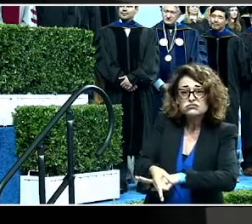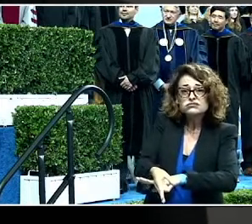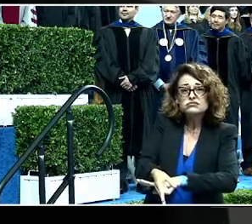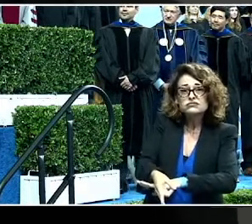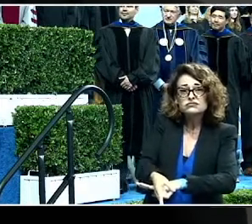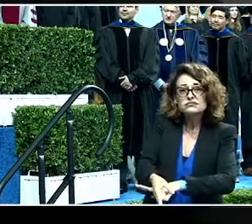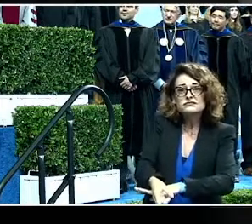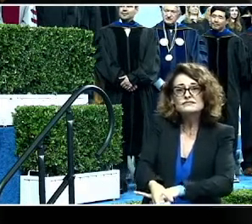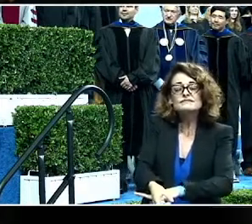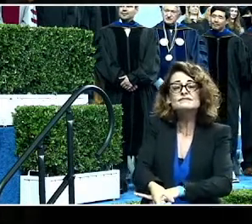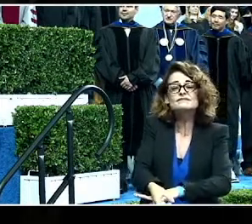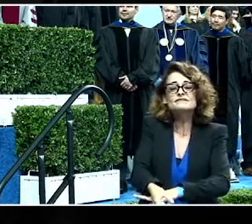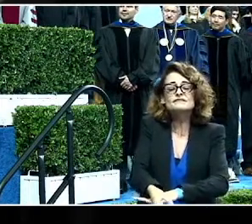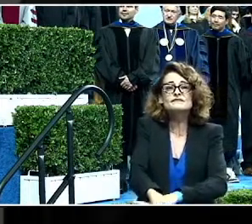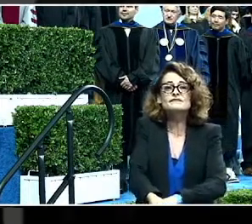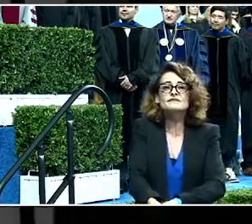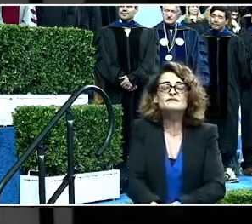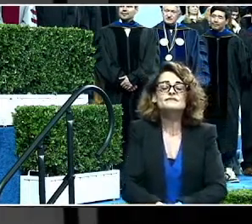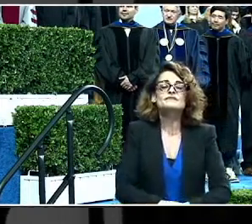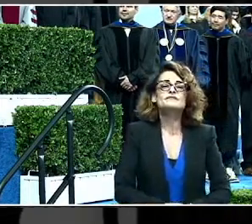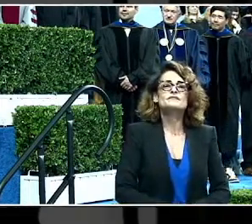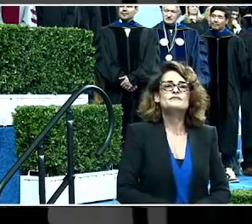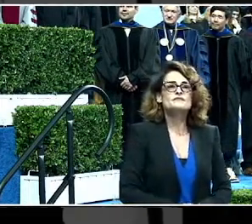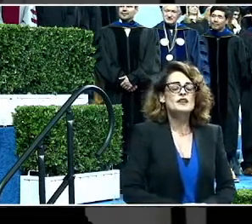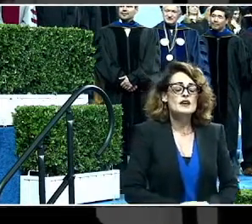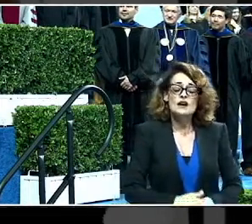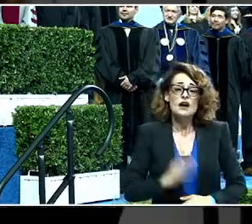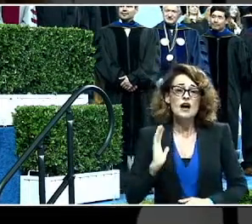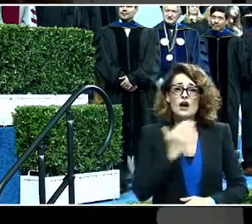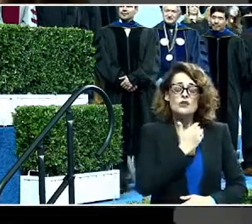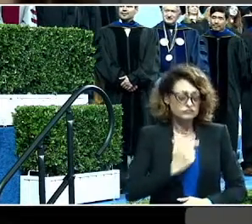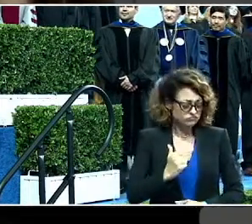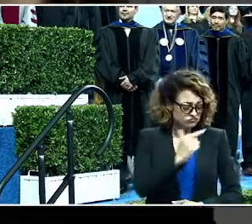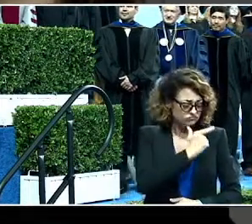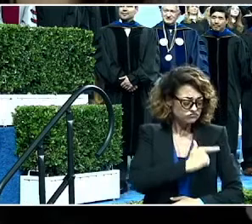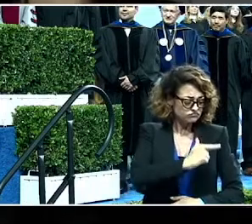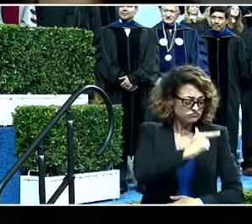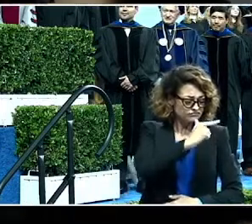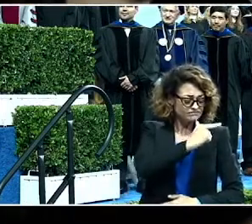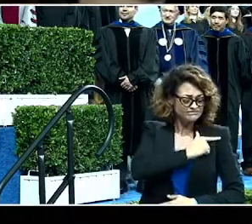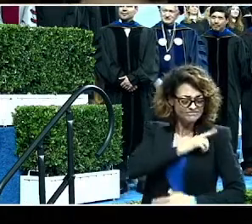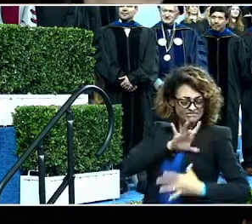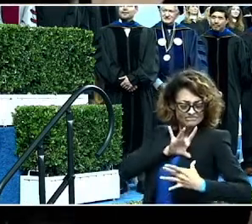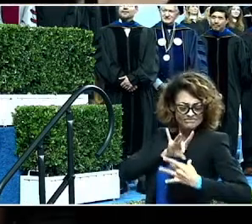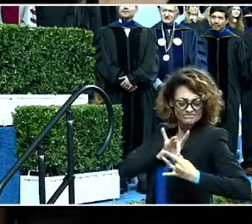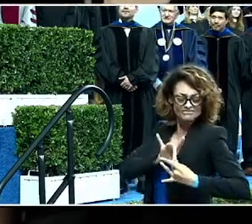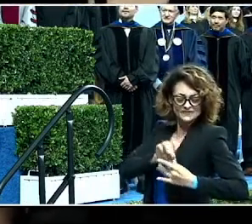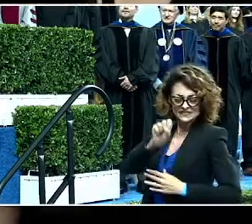for the loyal to the Southland.